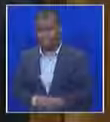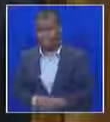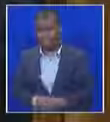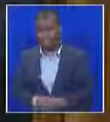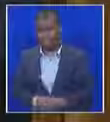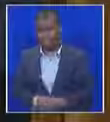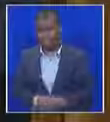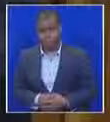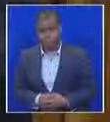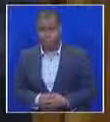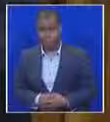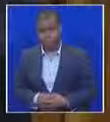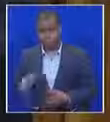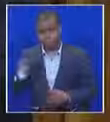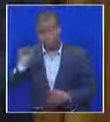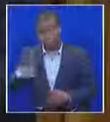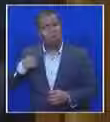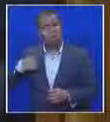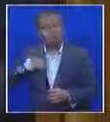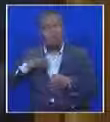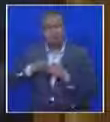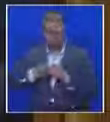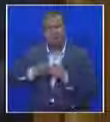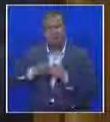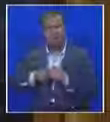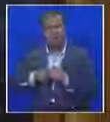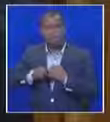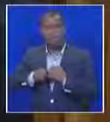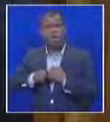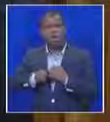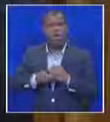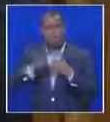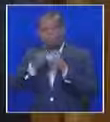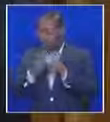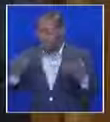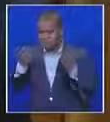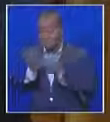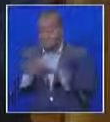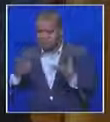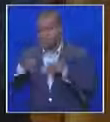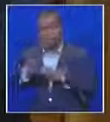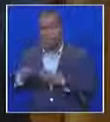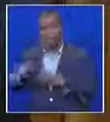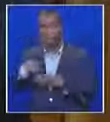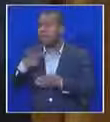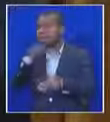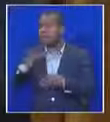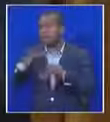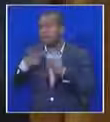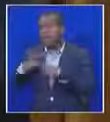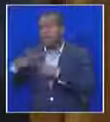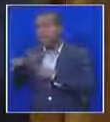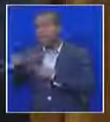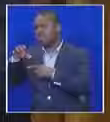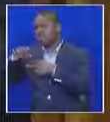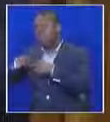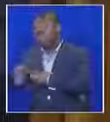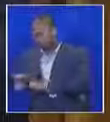And we've been trying in many ways. And there have been different CEOs and